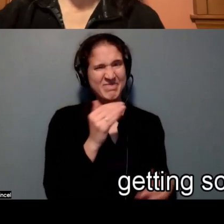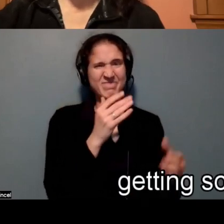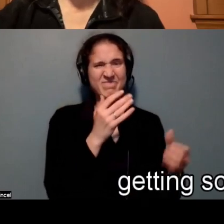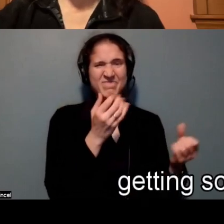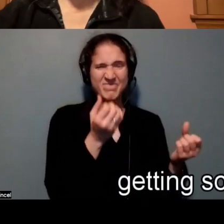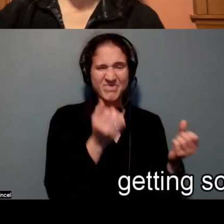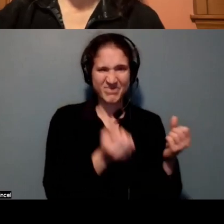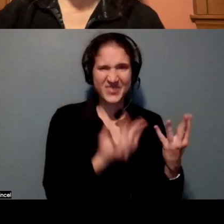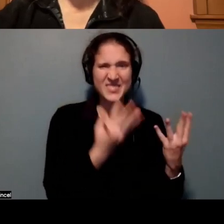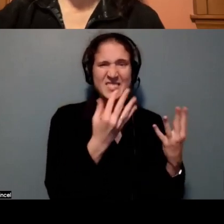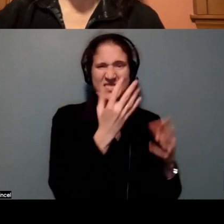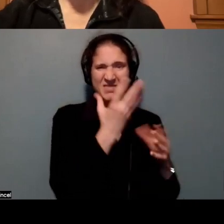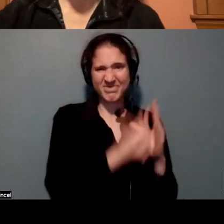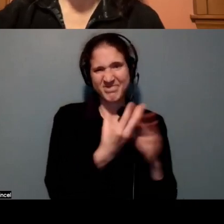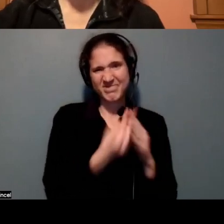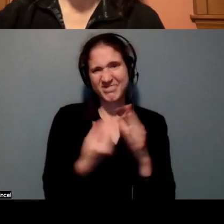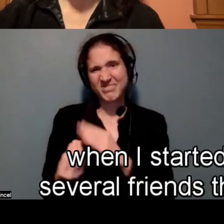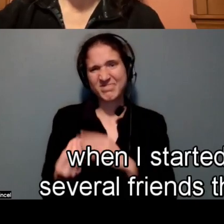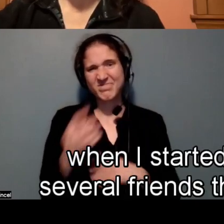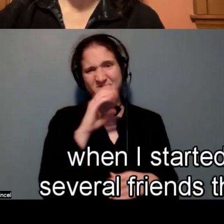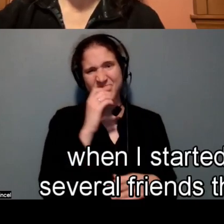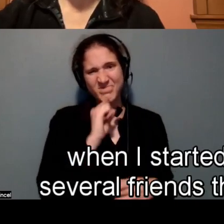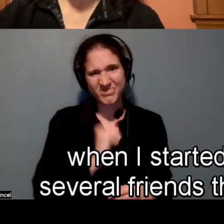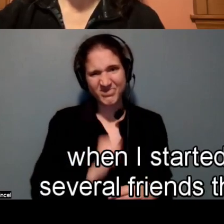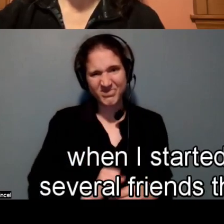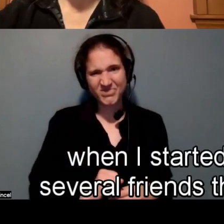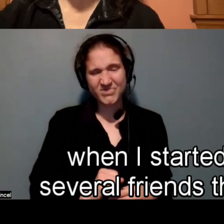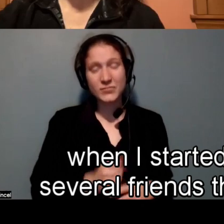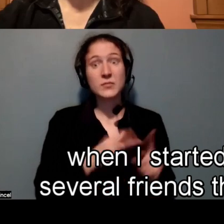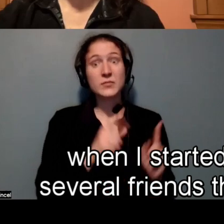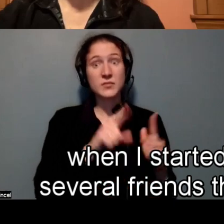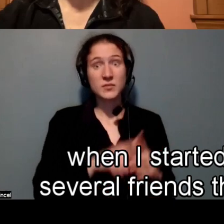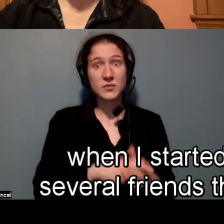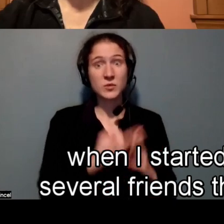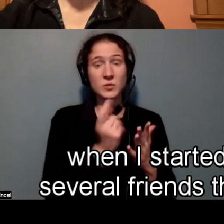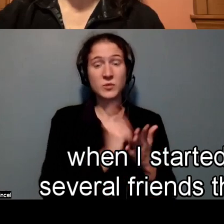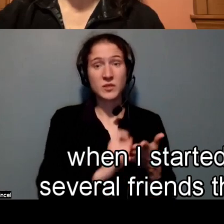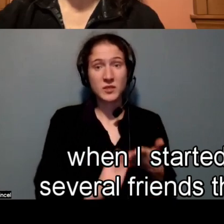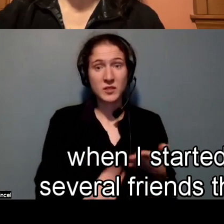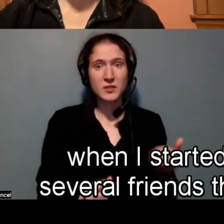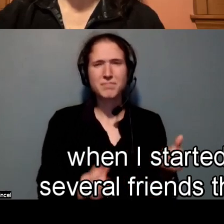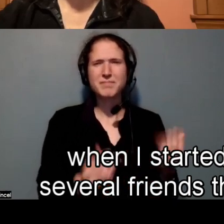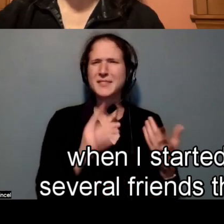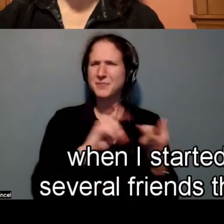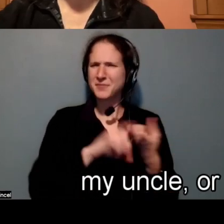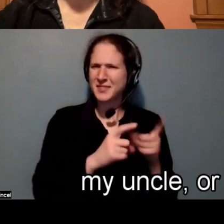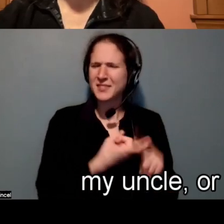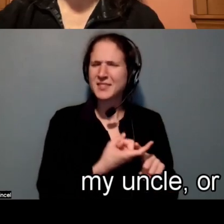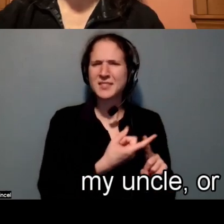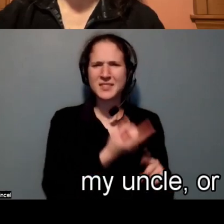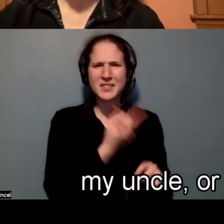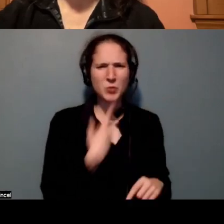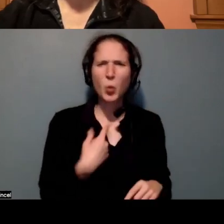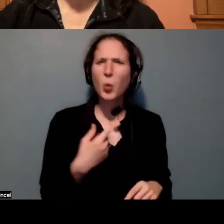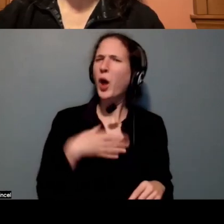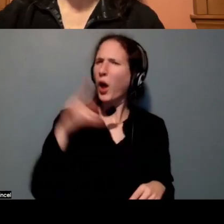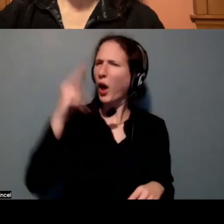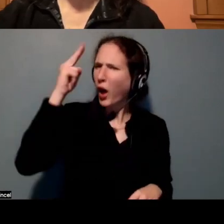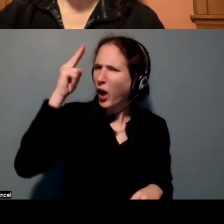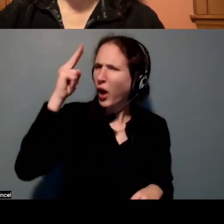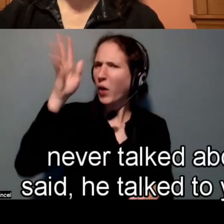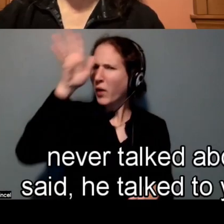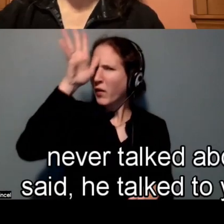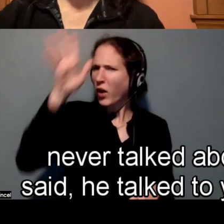getting so much older. But when I started writing, I had several friends that would say, "Oh, my uncle or my